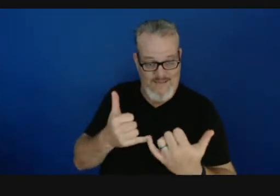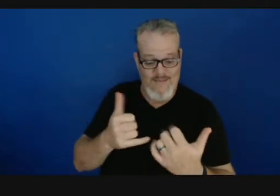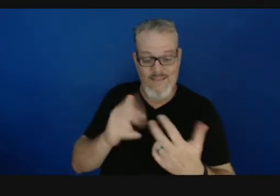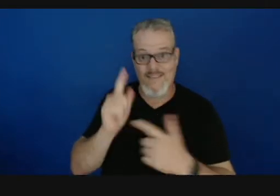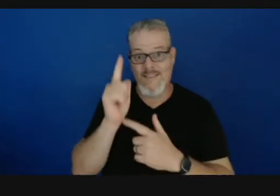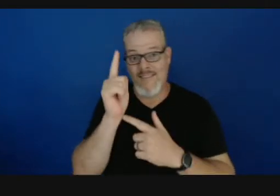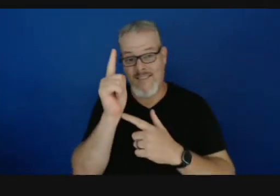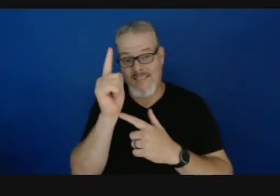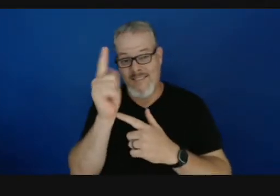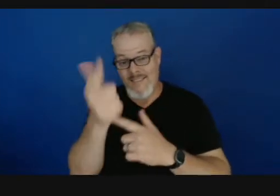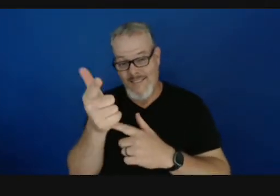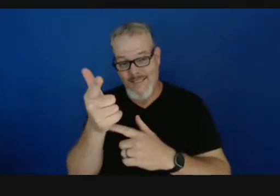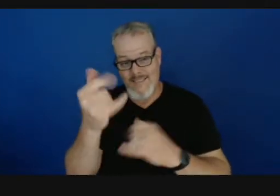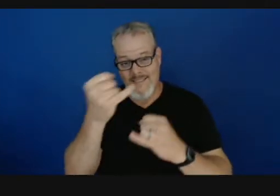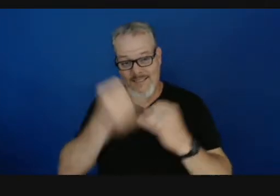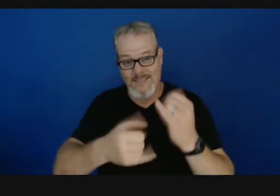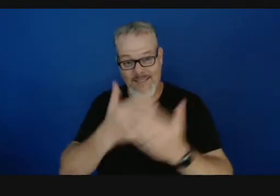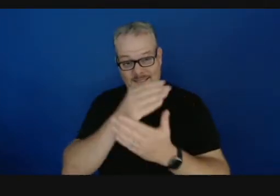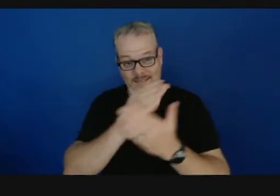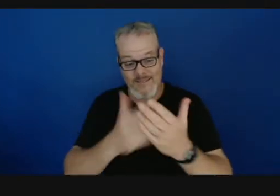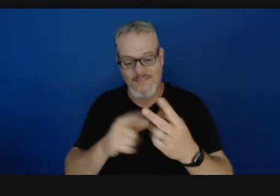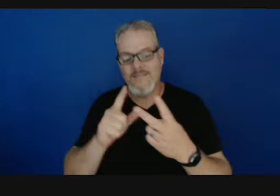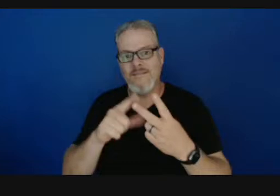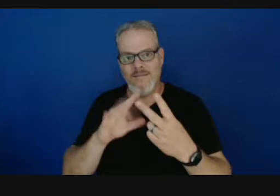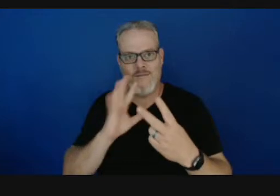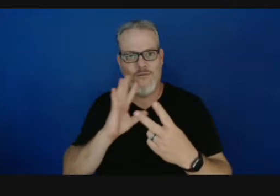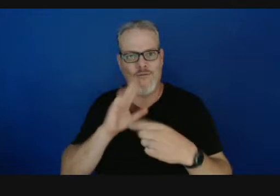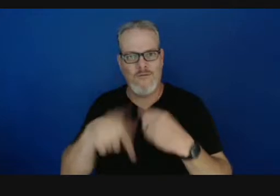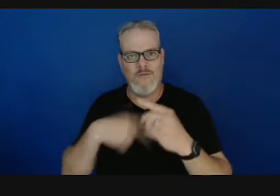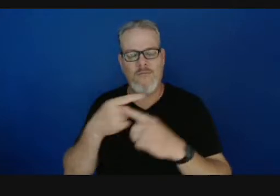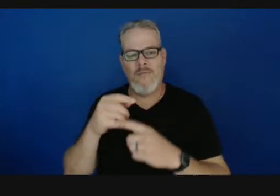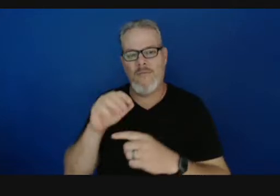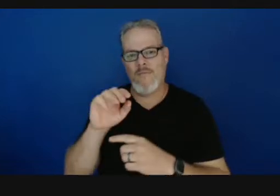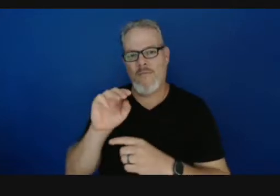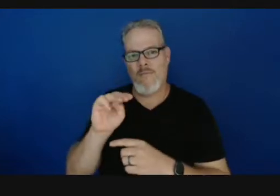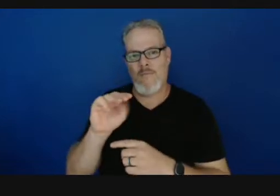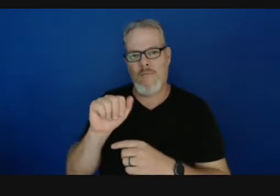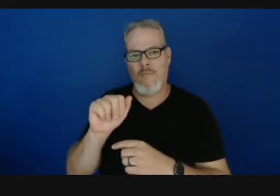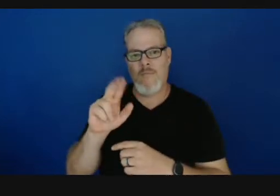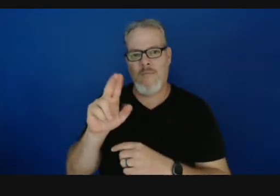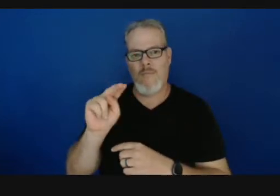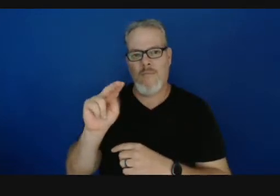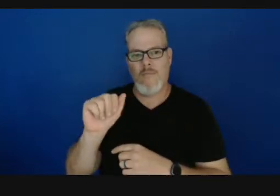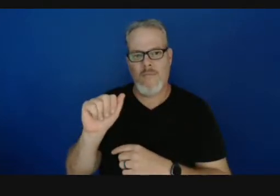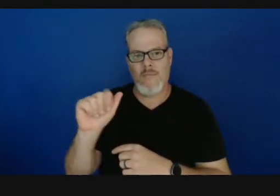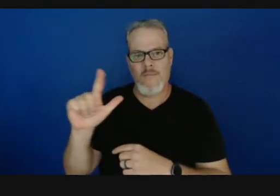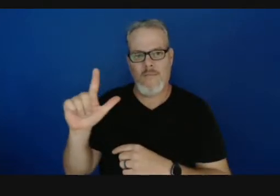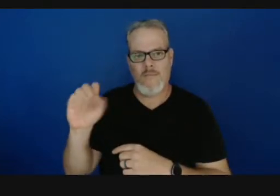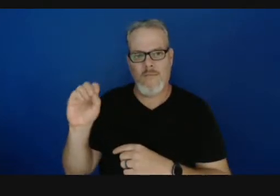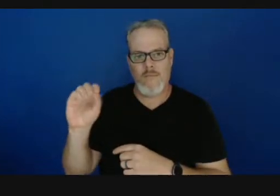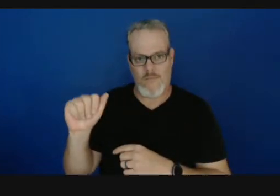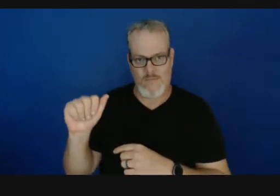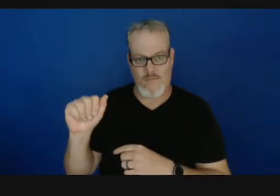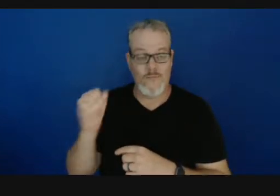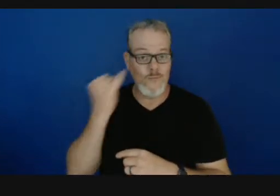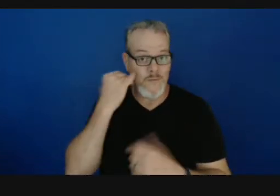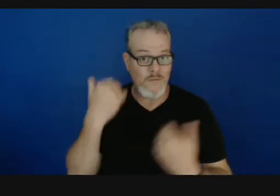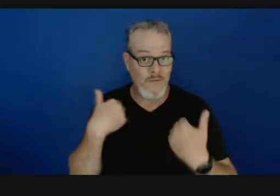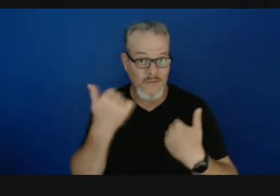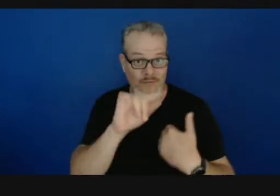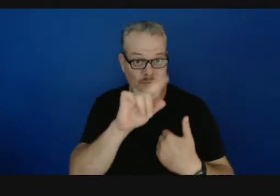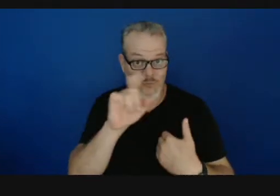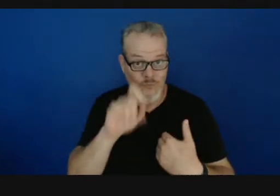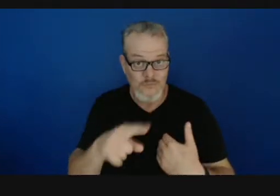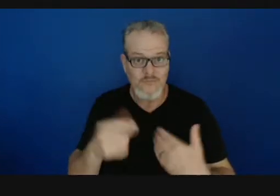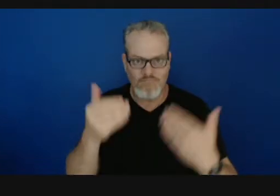into Mauna Loa on the back end. So just, if you got any current questions, now would be the time.